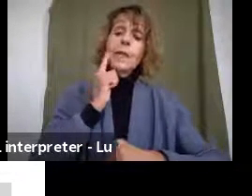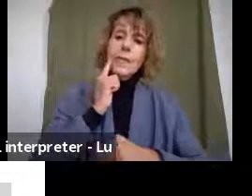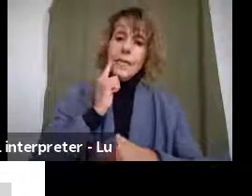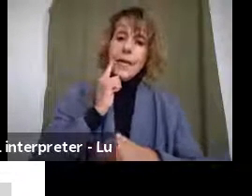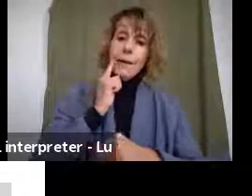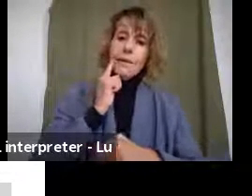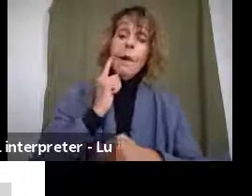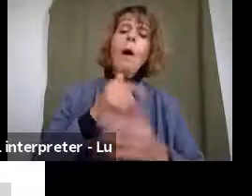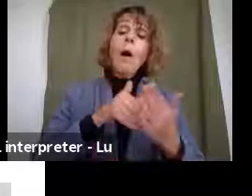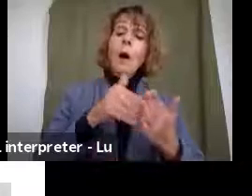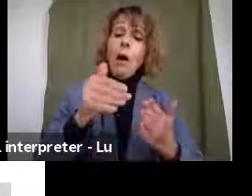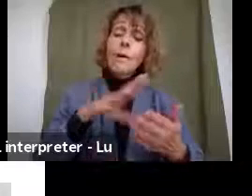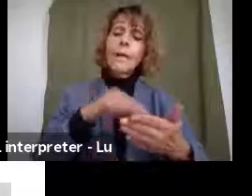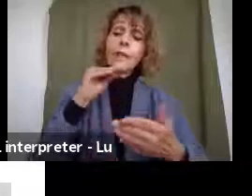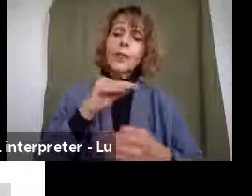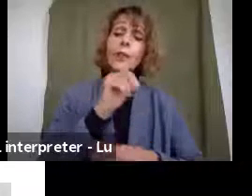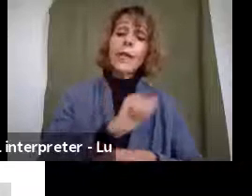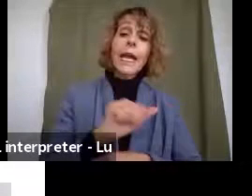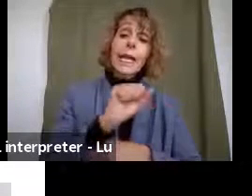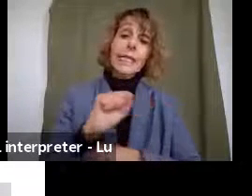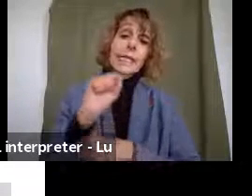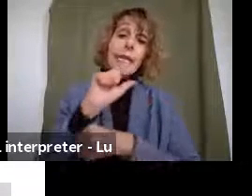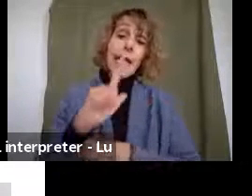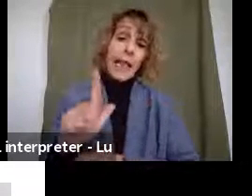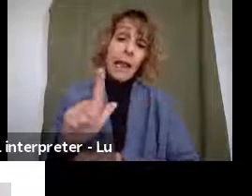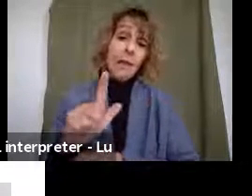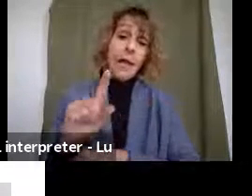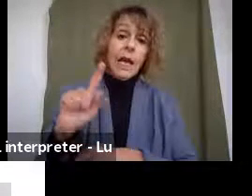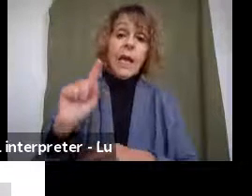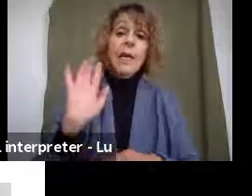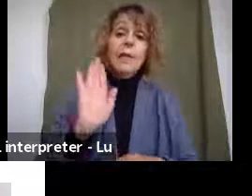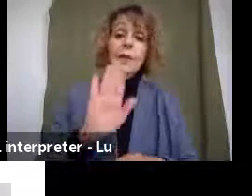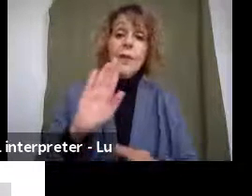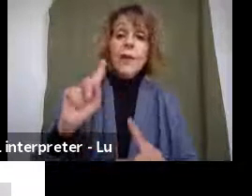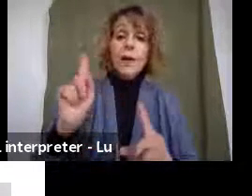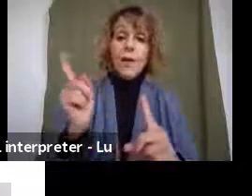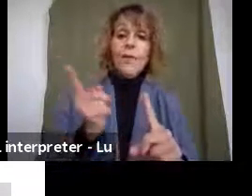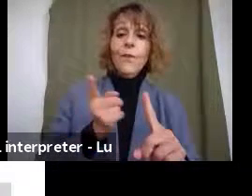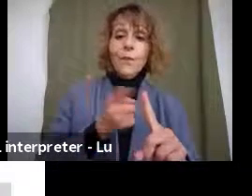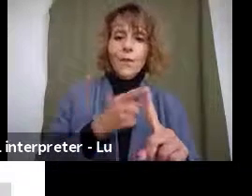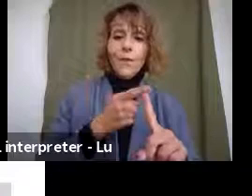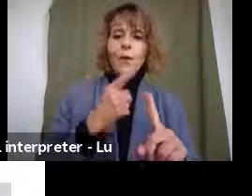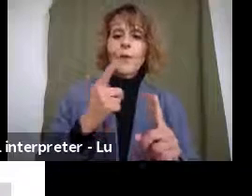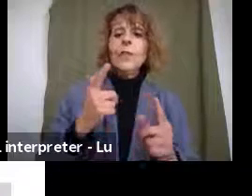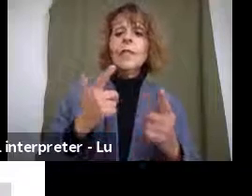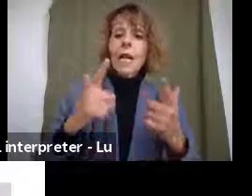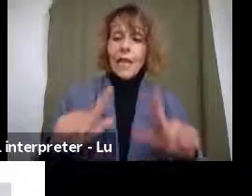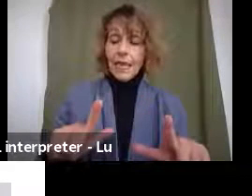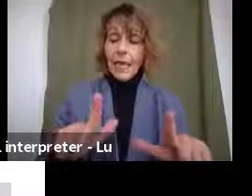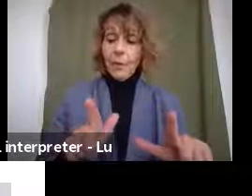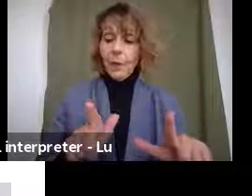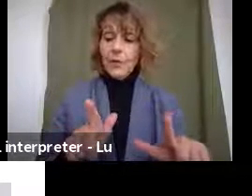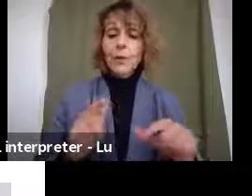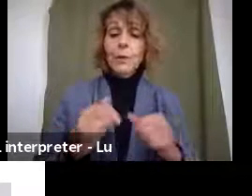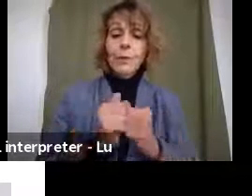primary language. It has its own grammar and syntax, which will affect the auxiliary aid or